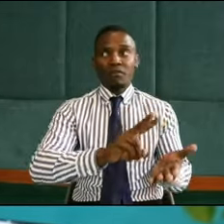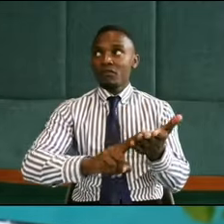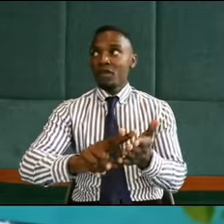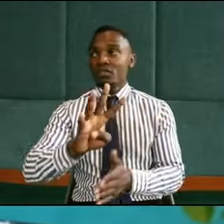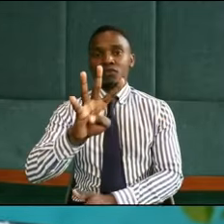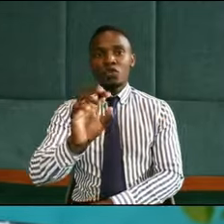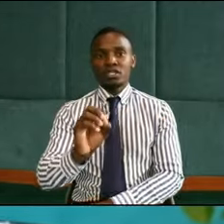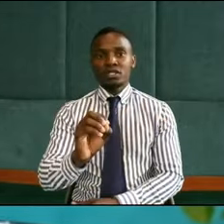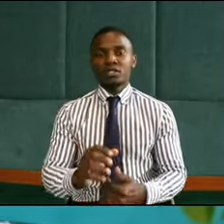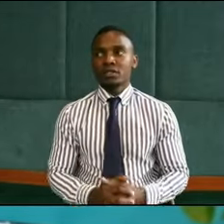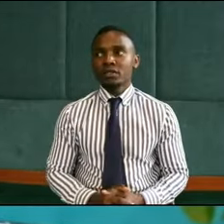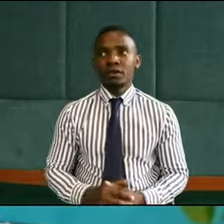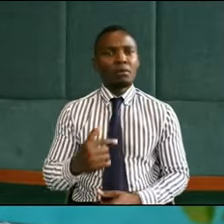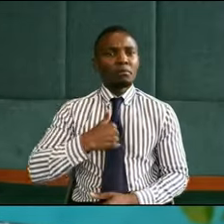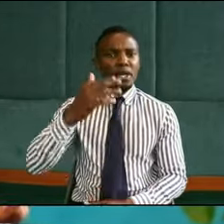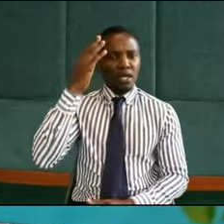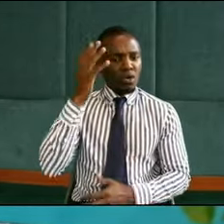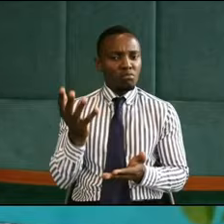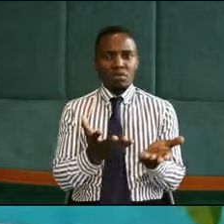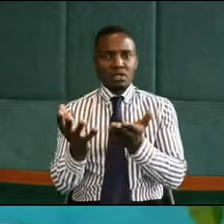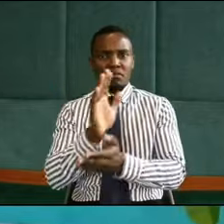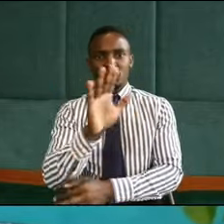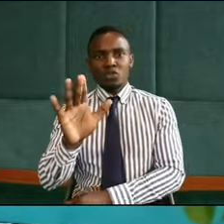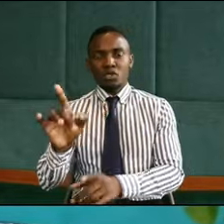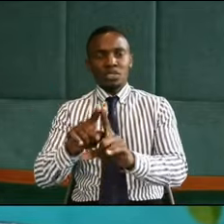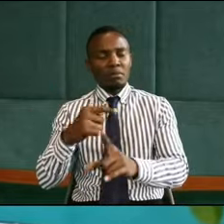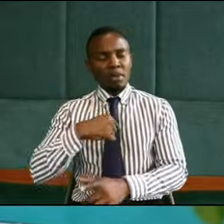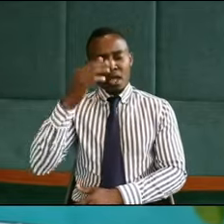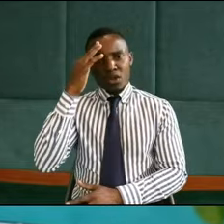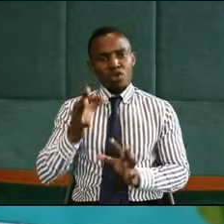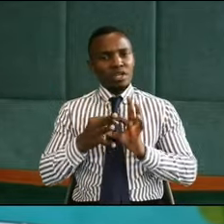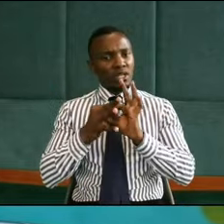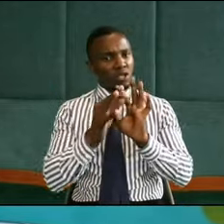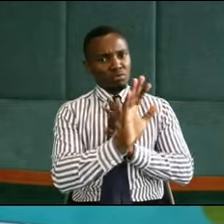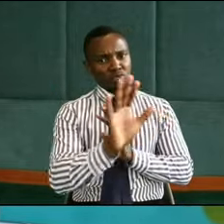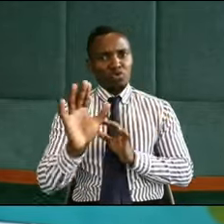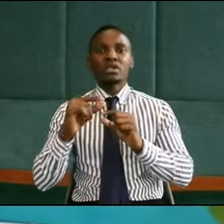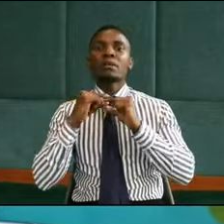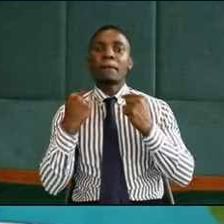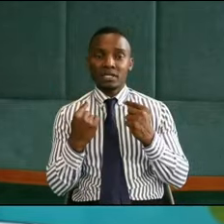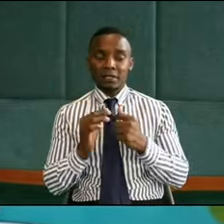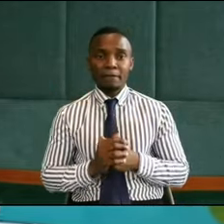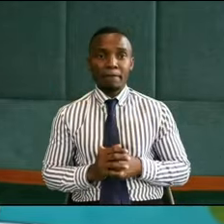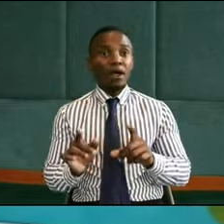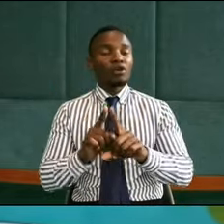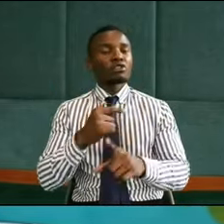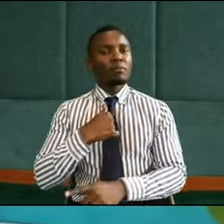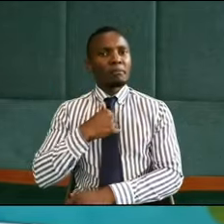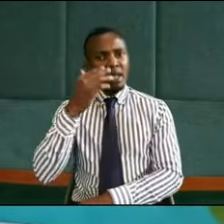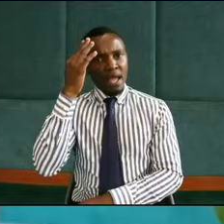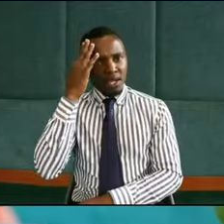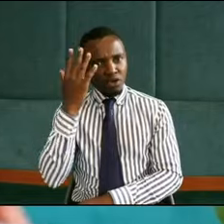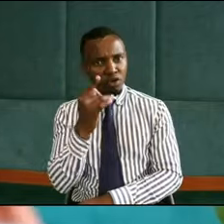pastor. I know your dedication as a pastor. And I know you